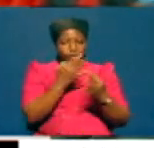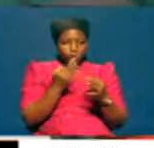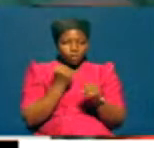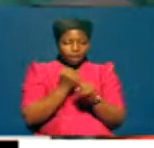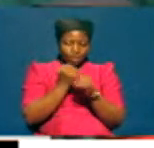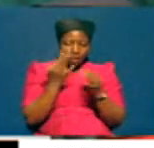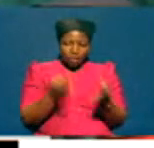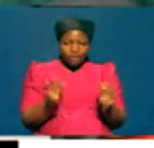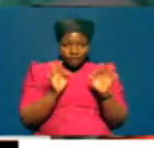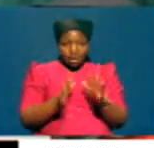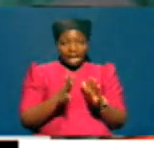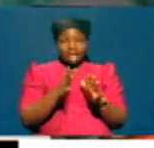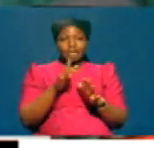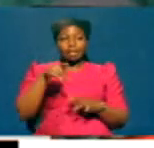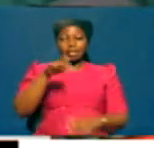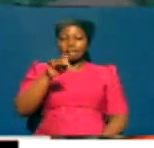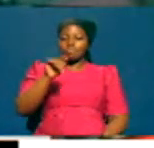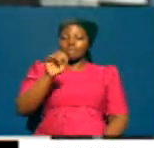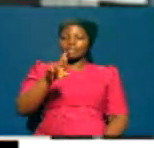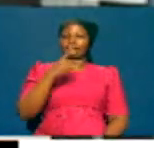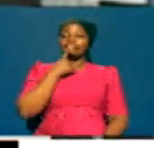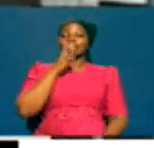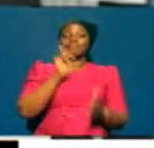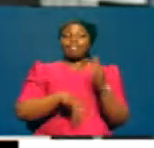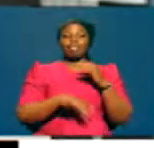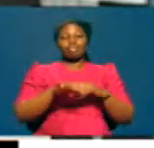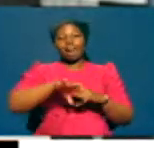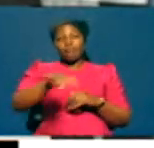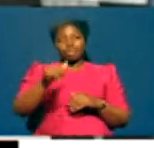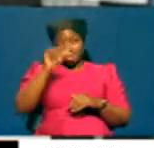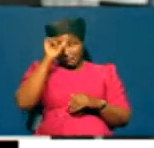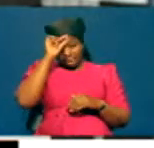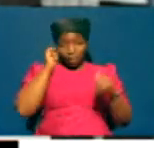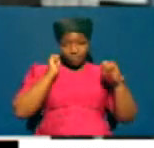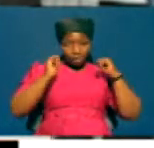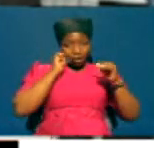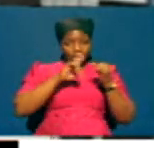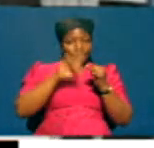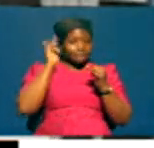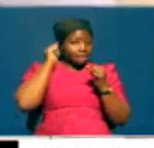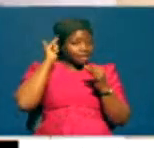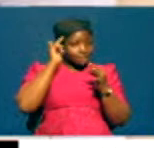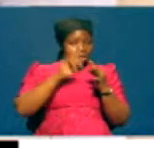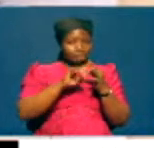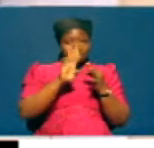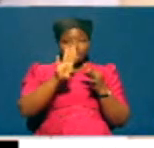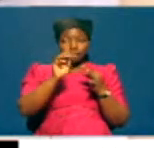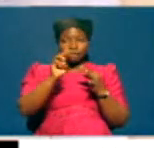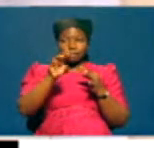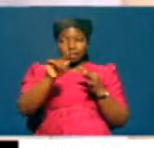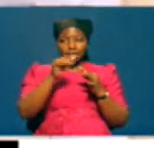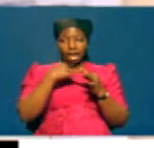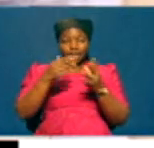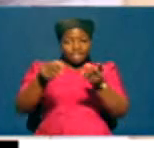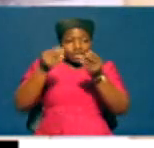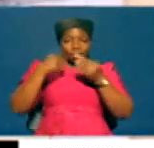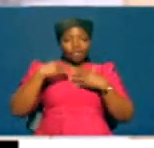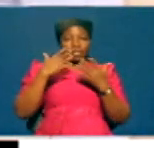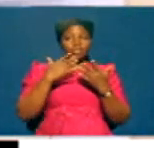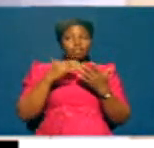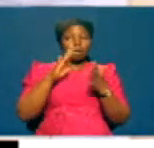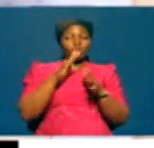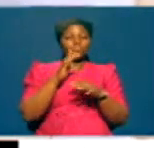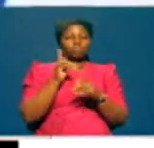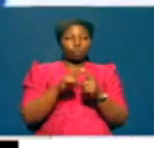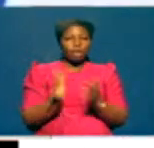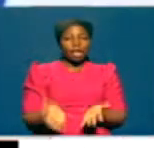Kihuria said the county governments of Nyamira, Kisii, and Bomet had received the supplies to enhance sanitation among